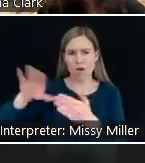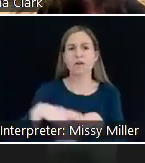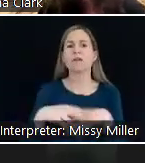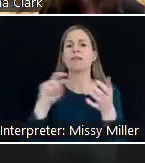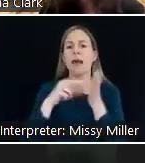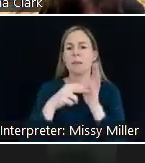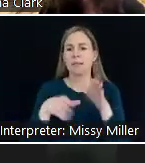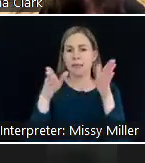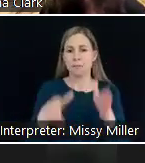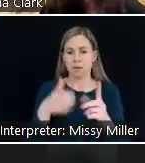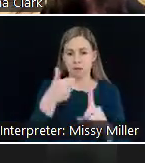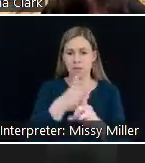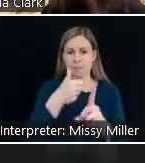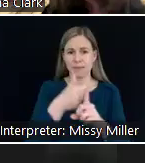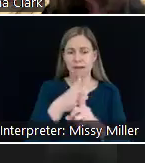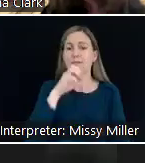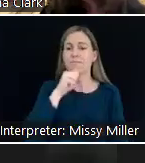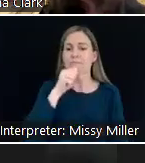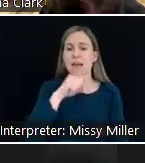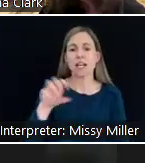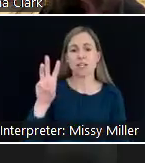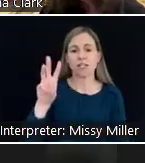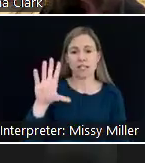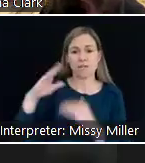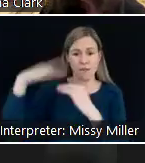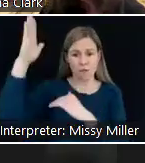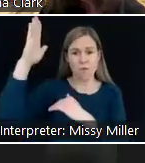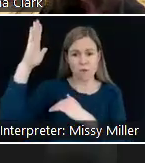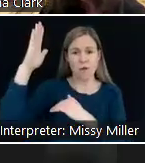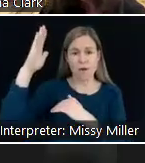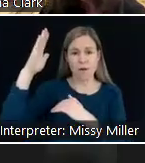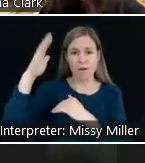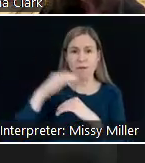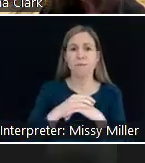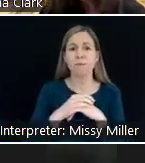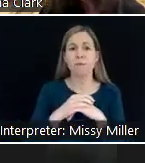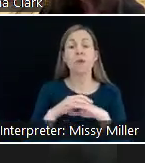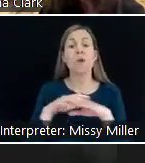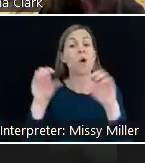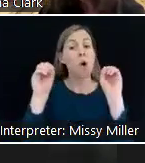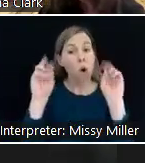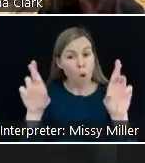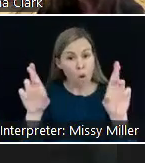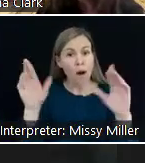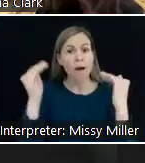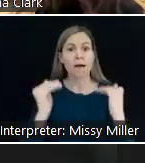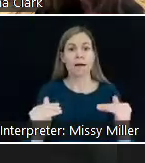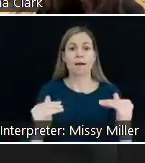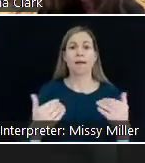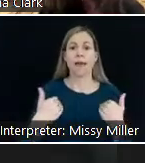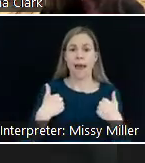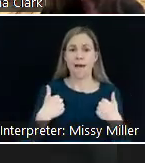individuals are going to be either 65 years and older, or they may have a